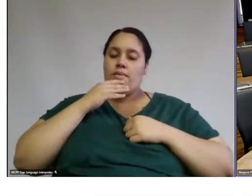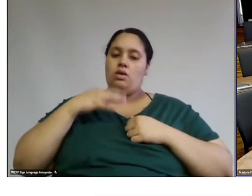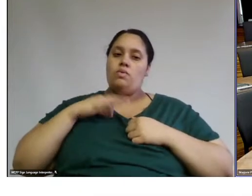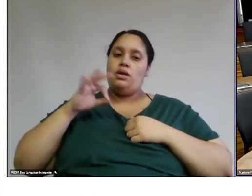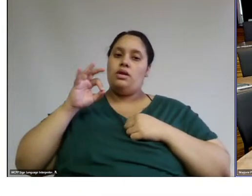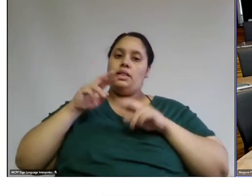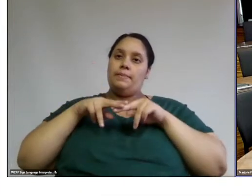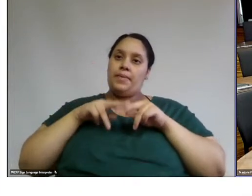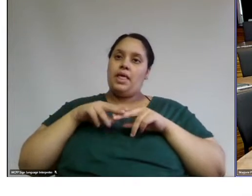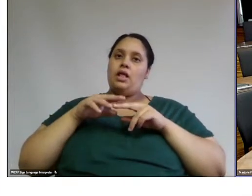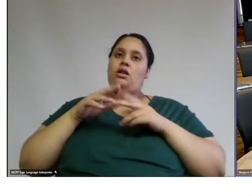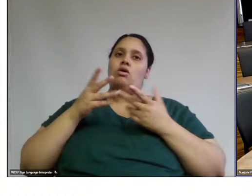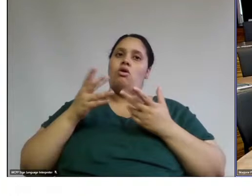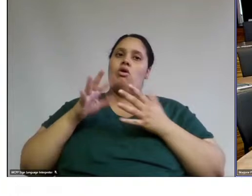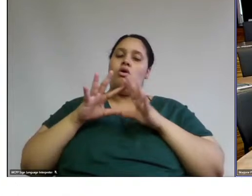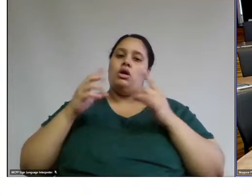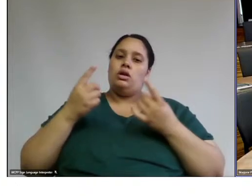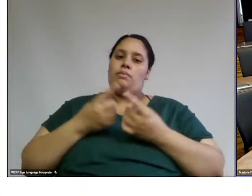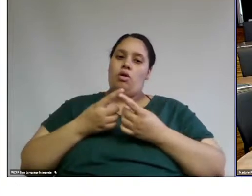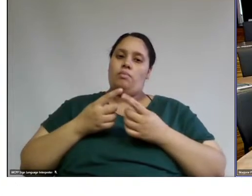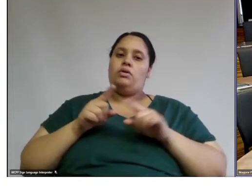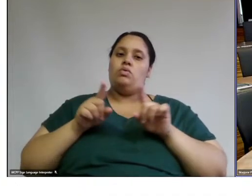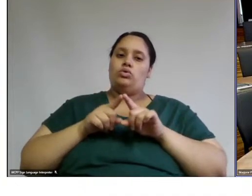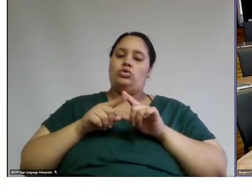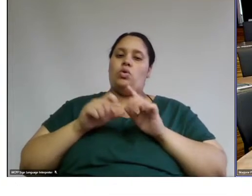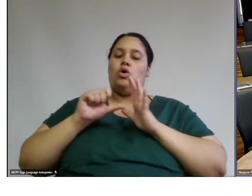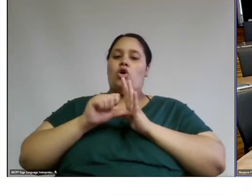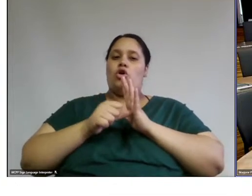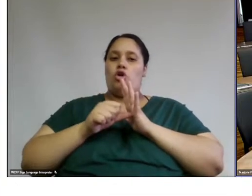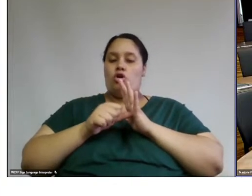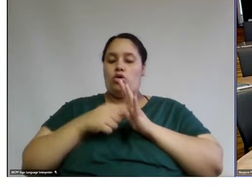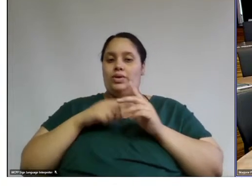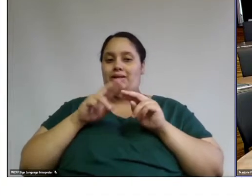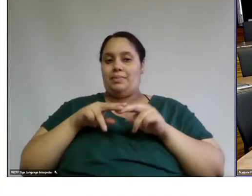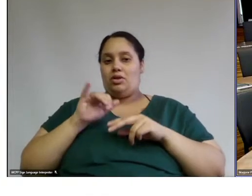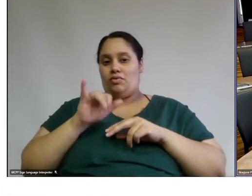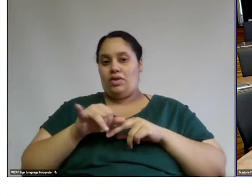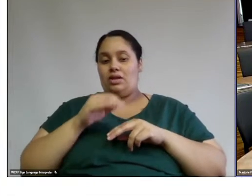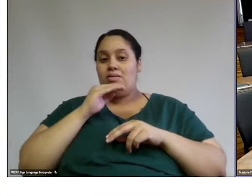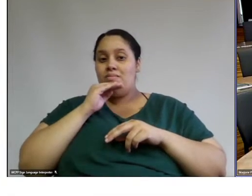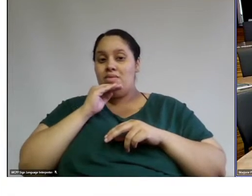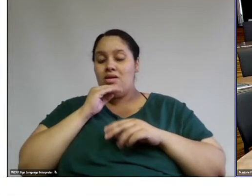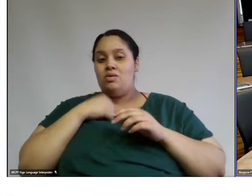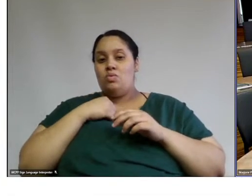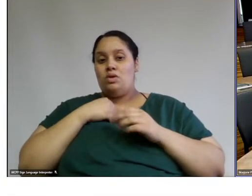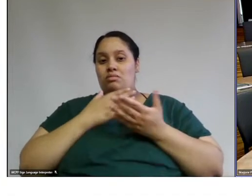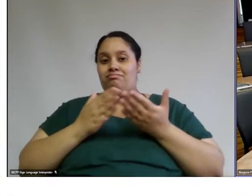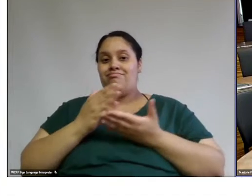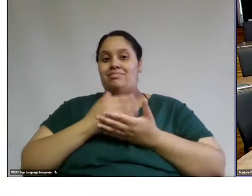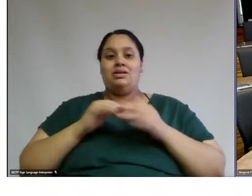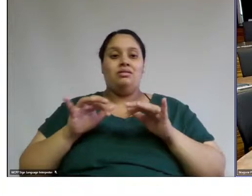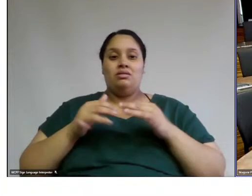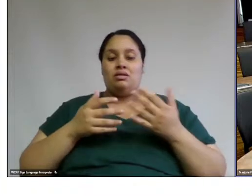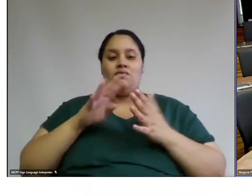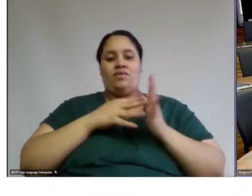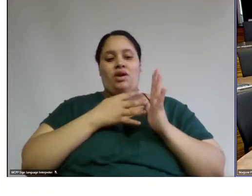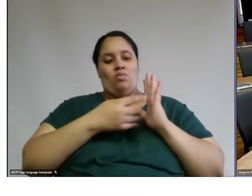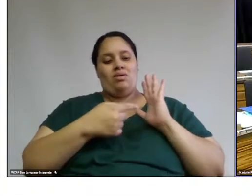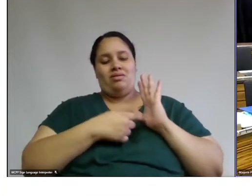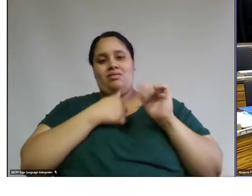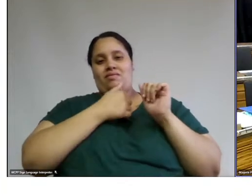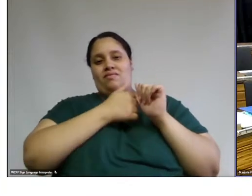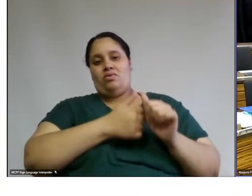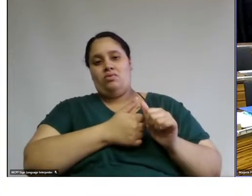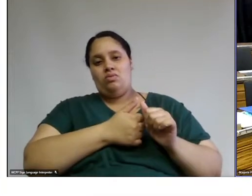on the equitable share of the province and then also conditional grants. That means we have to operate within that particular limited framework and